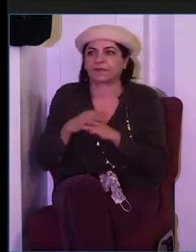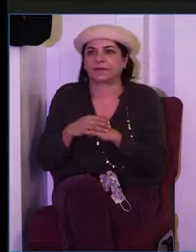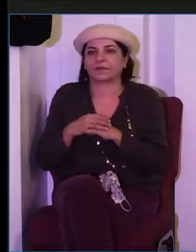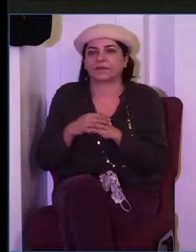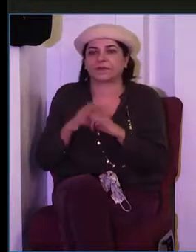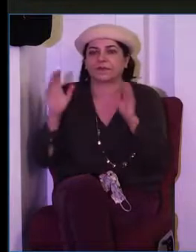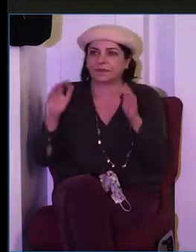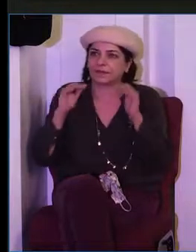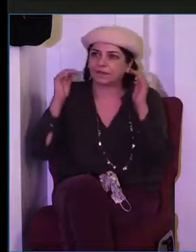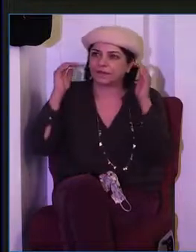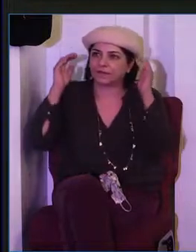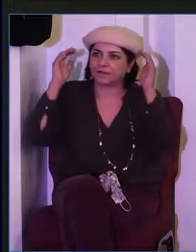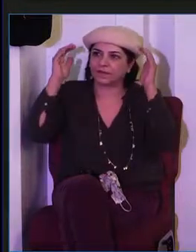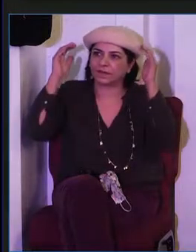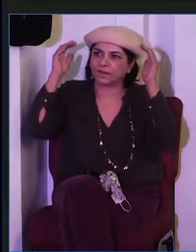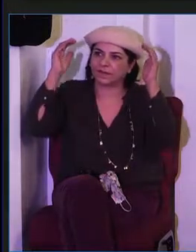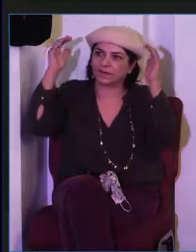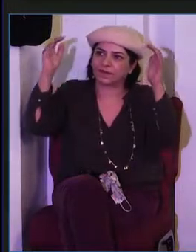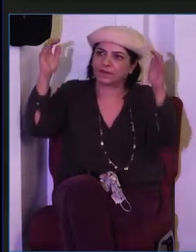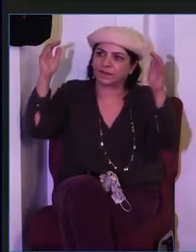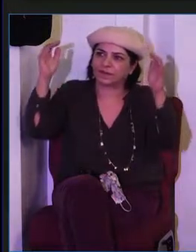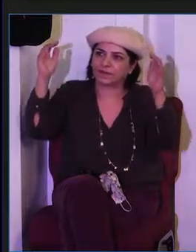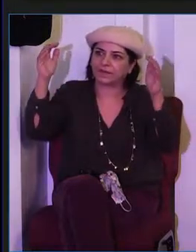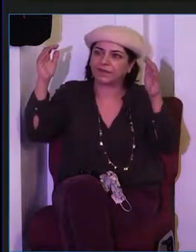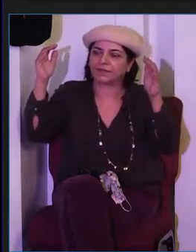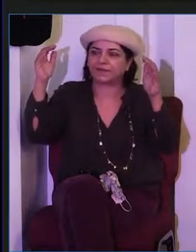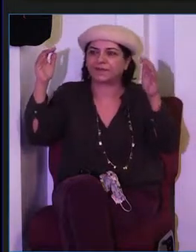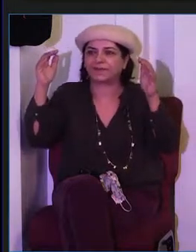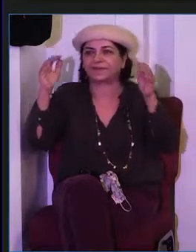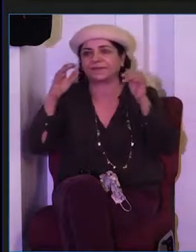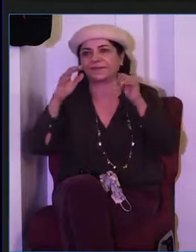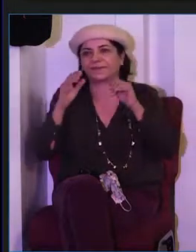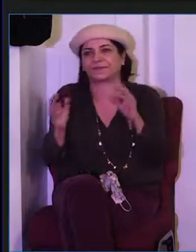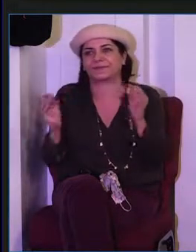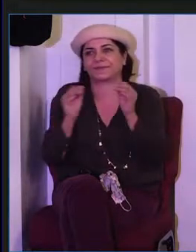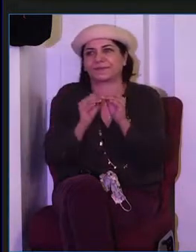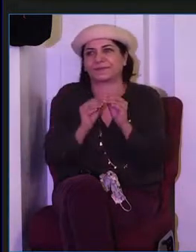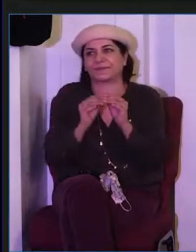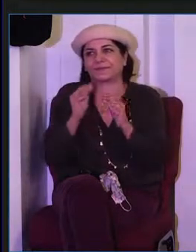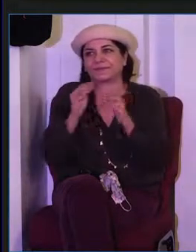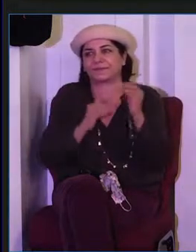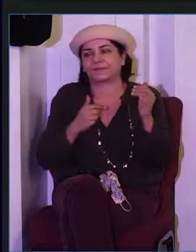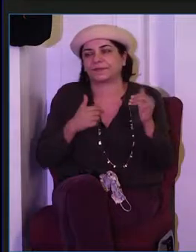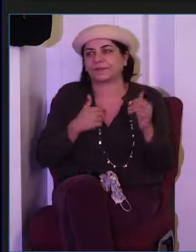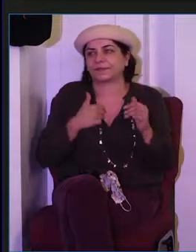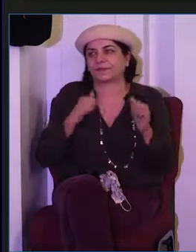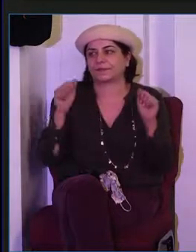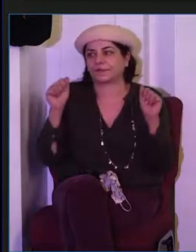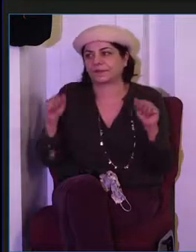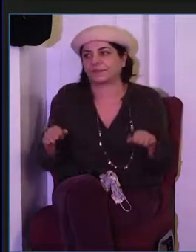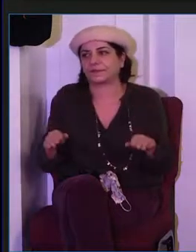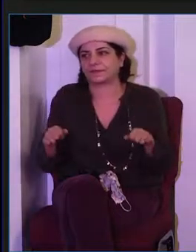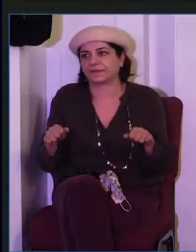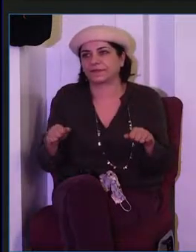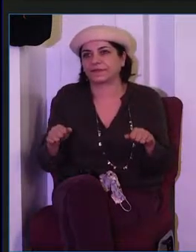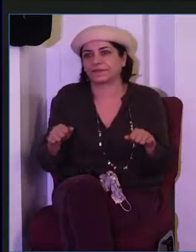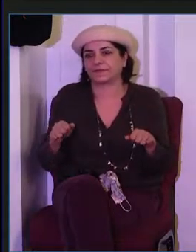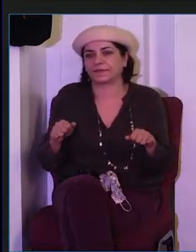You raise me up to more than I can